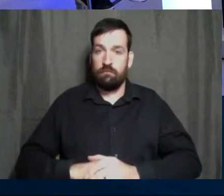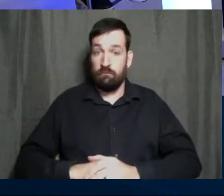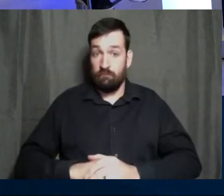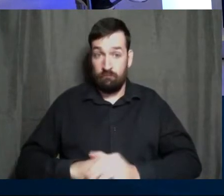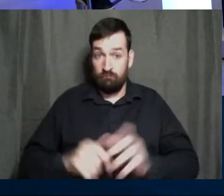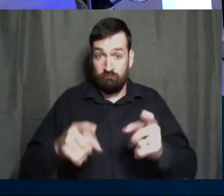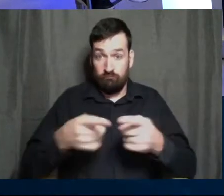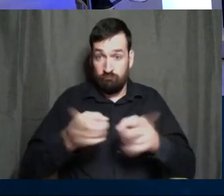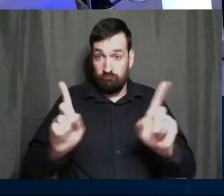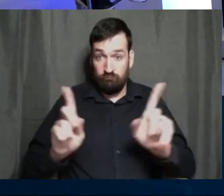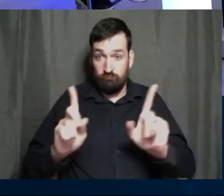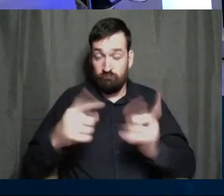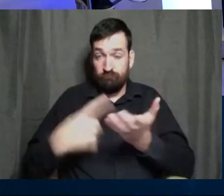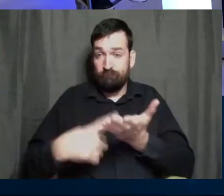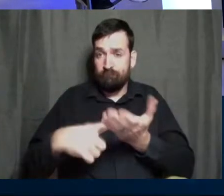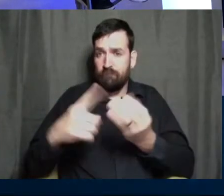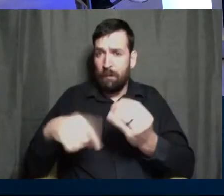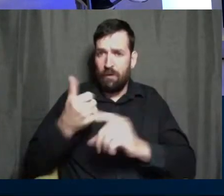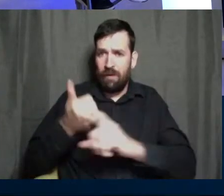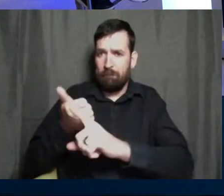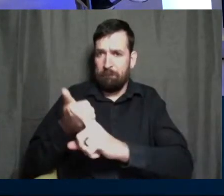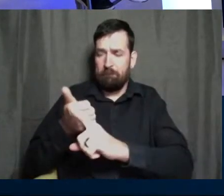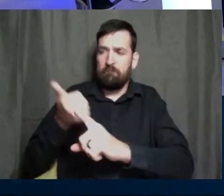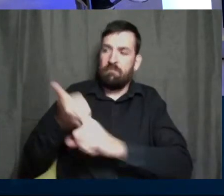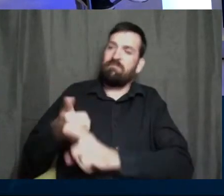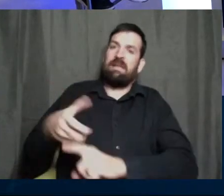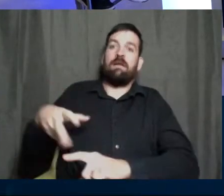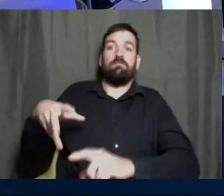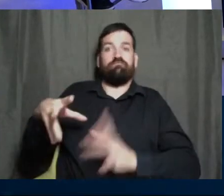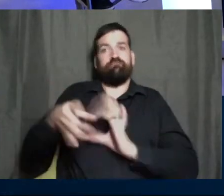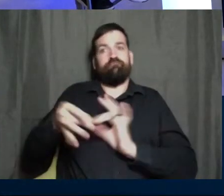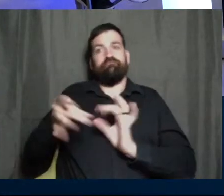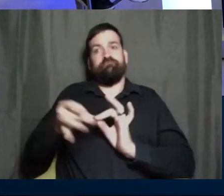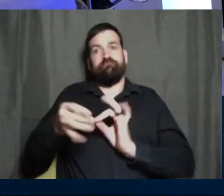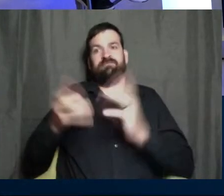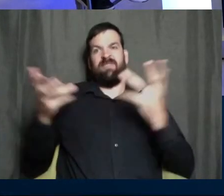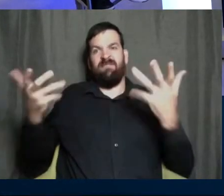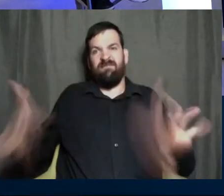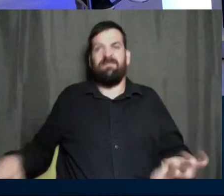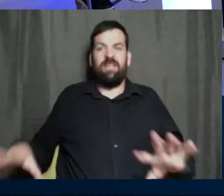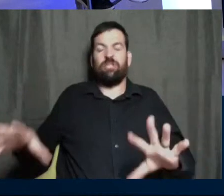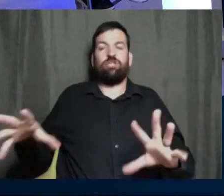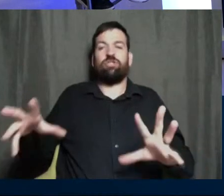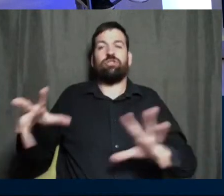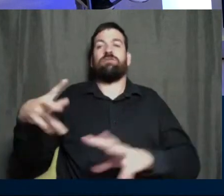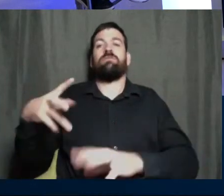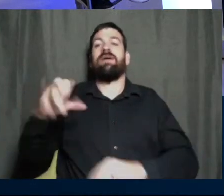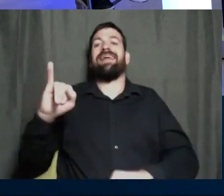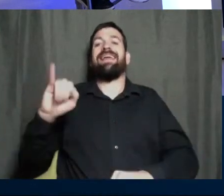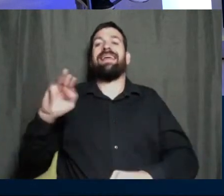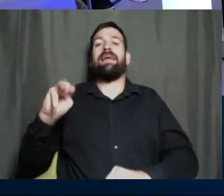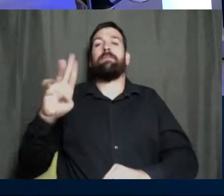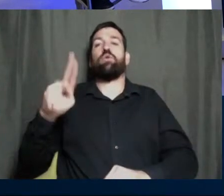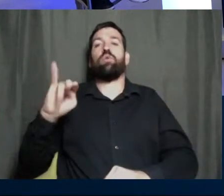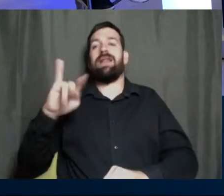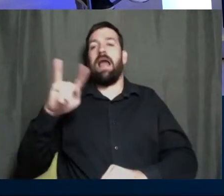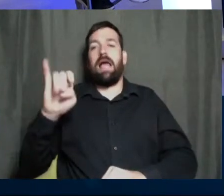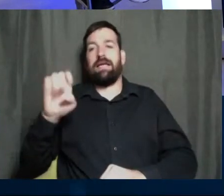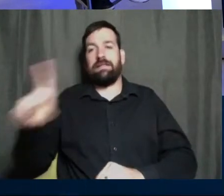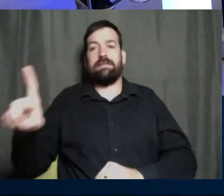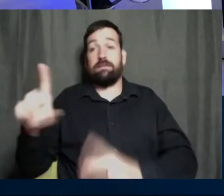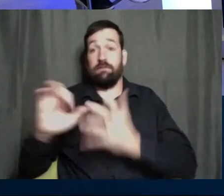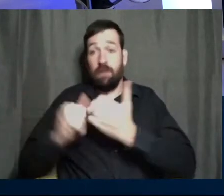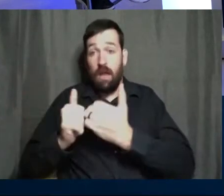talk about Aaron Rodgers and how he claimed to be immunized through holistic therapy? Is this possible? Dr. Hawkinson, start us